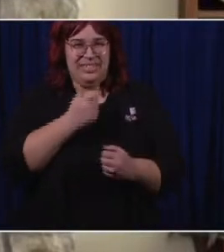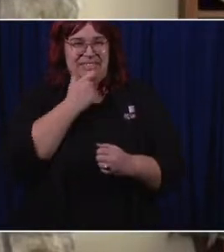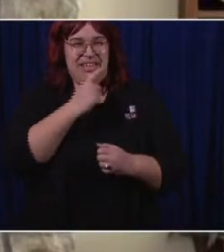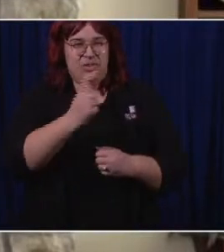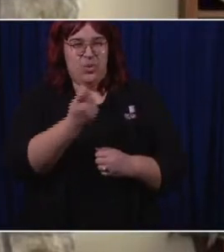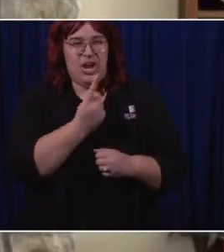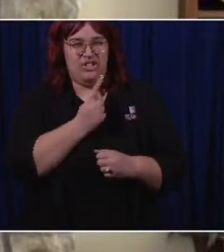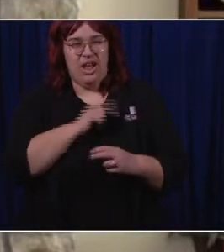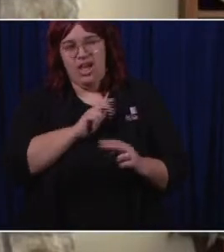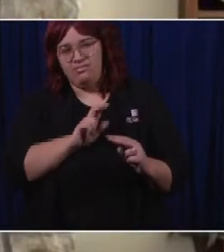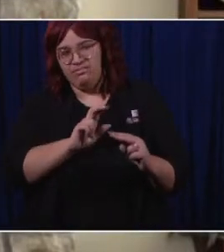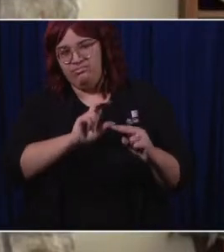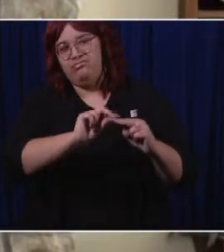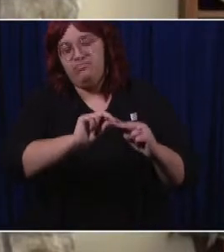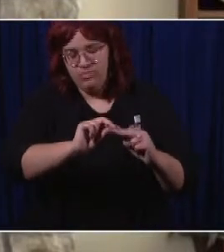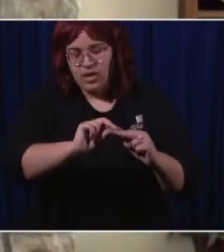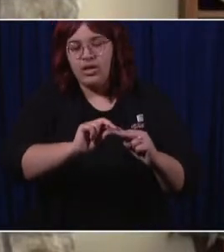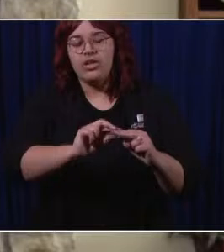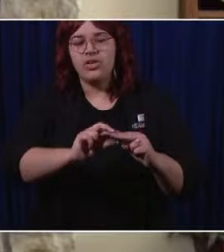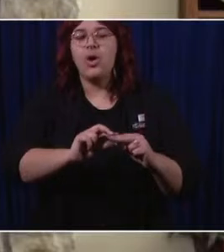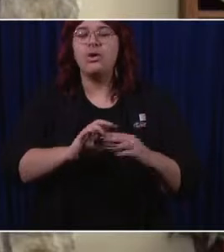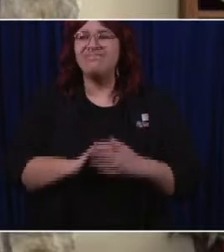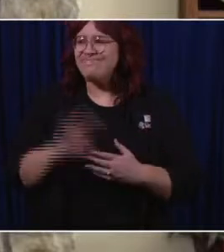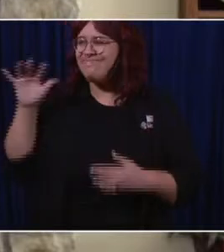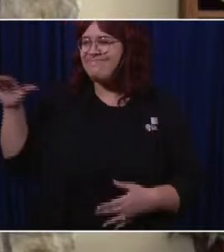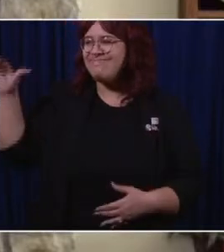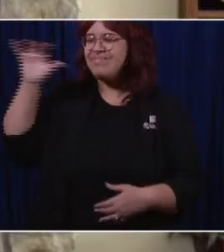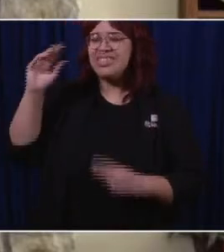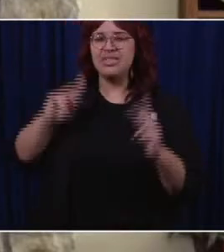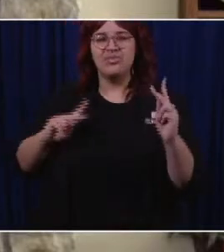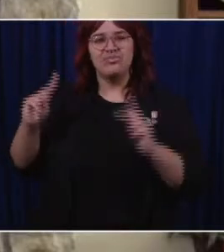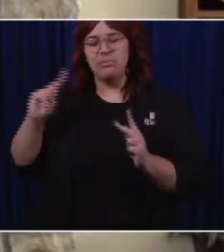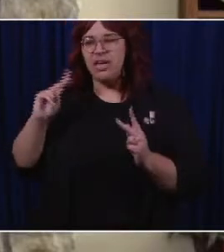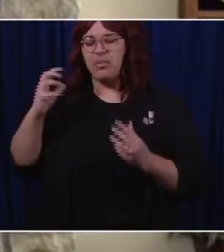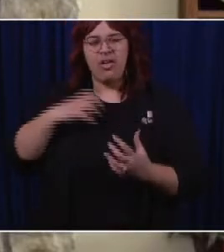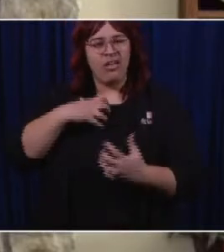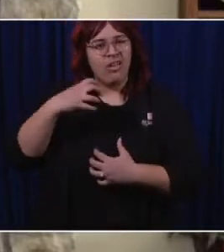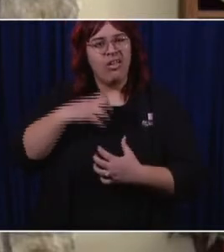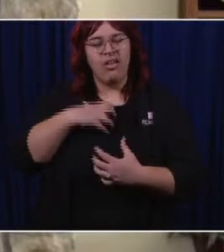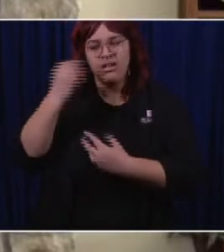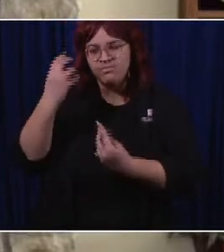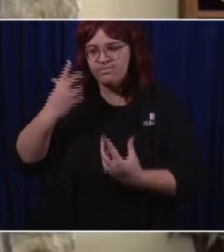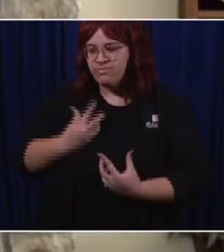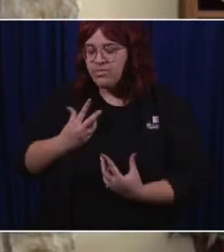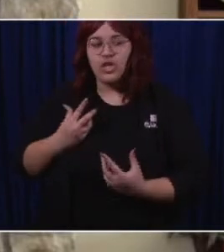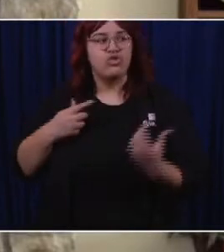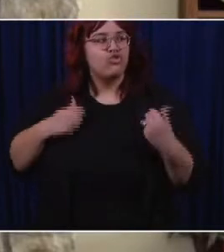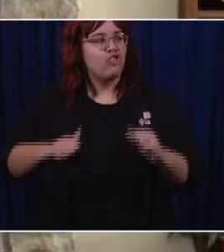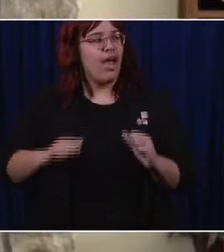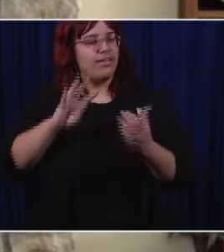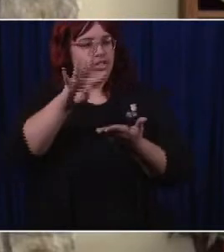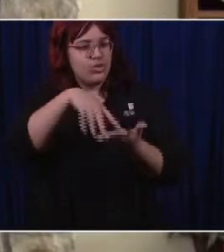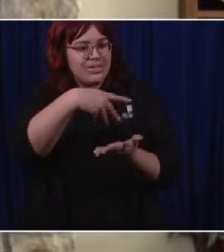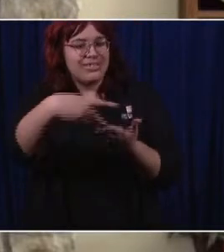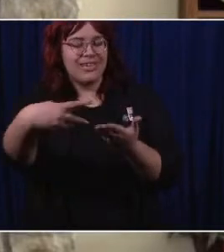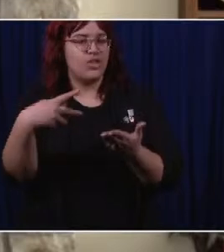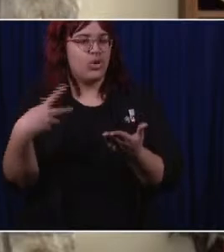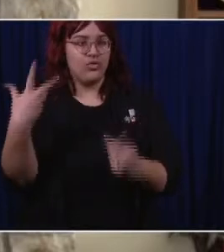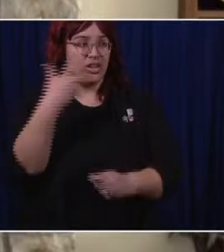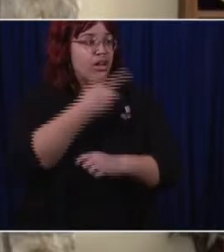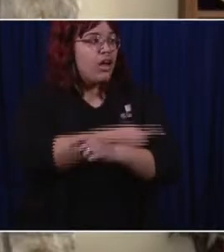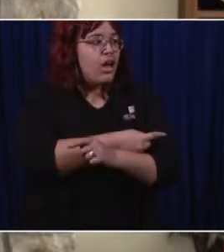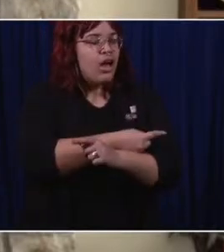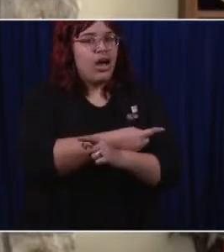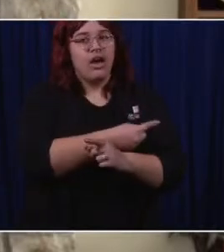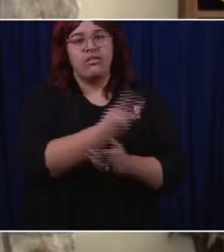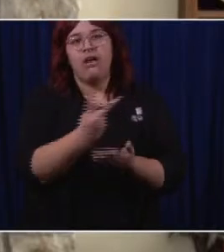we've continued to hear about scheduling issues from people not able to get through providers. You've mentioned that centralized system to help